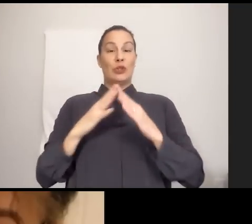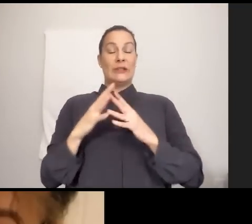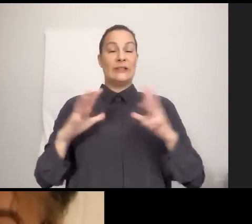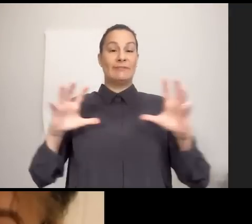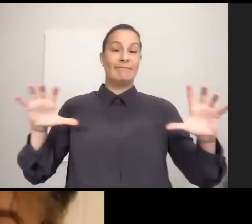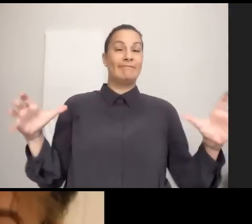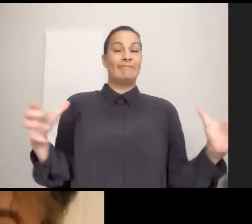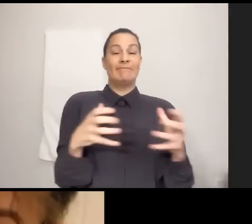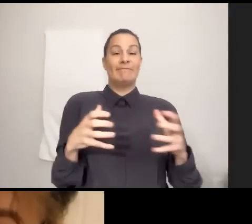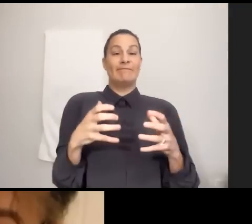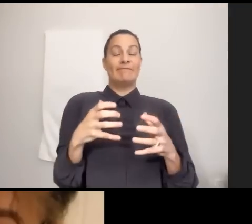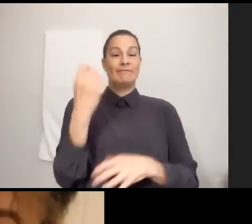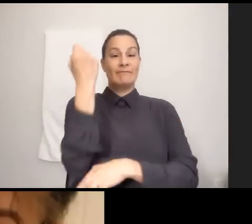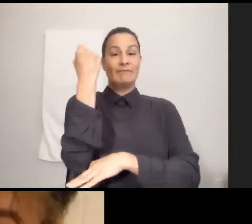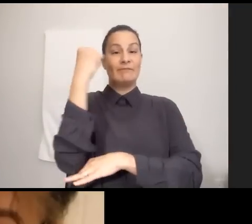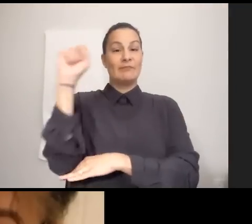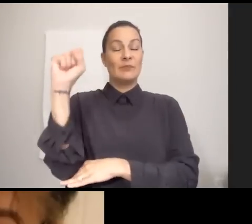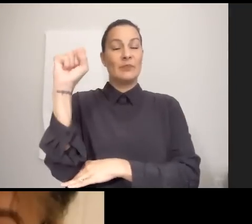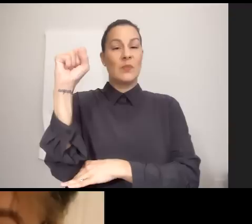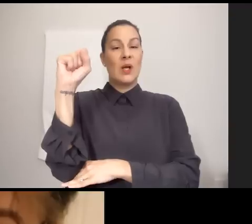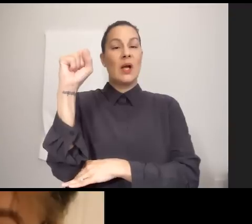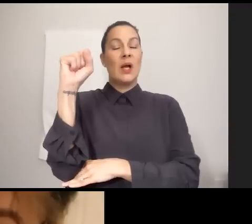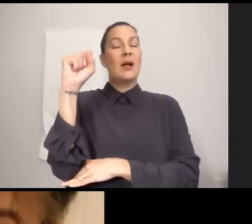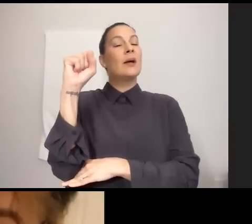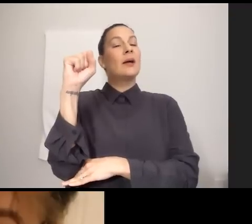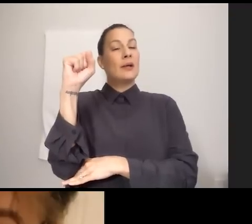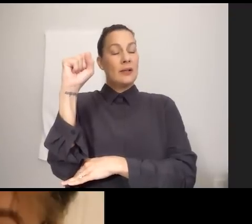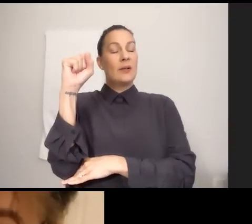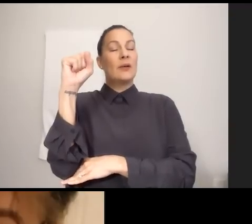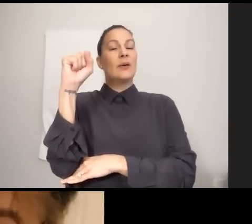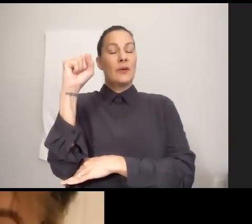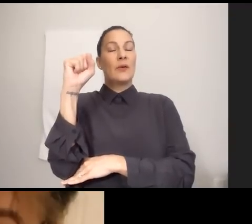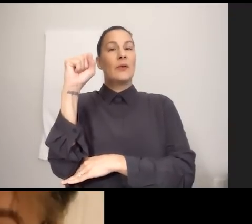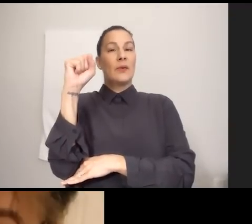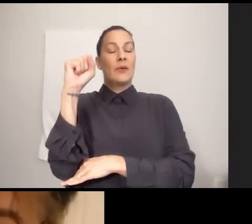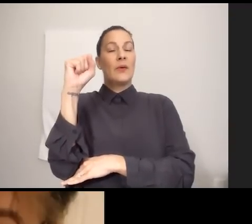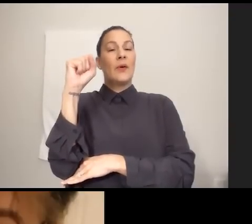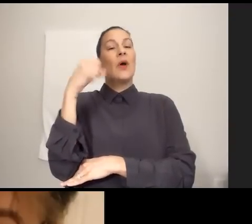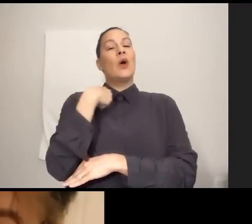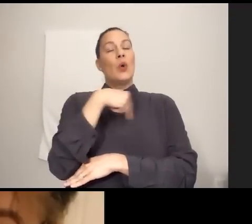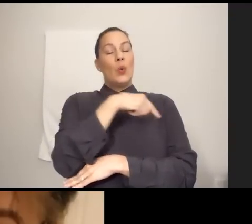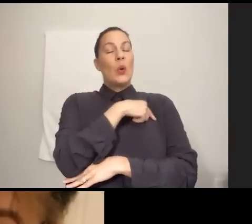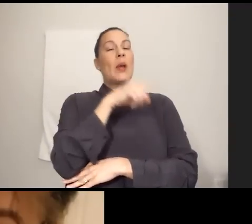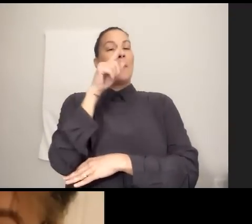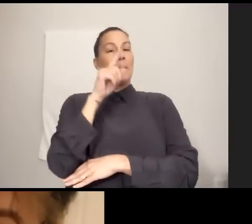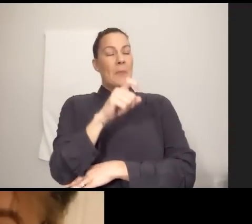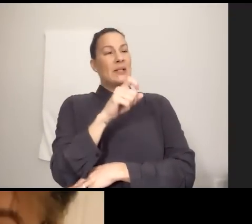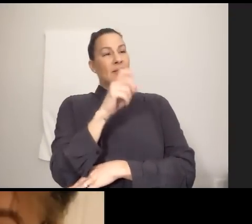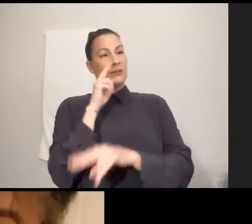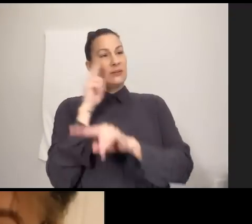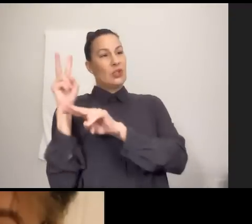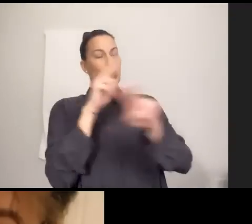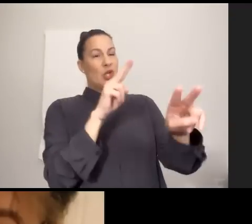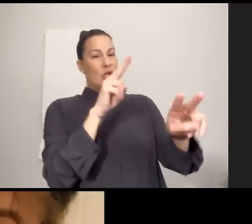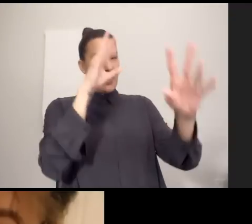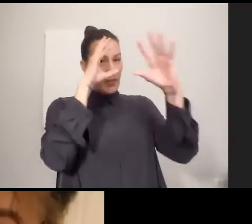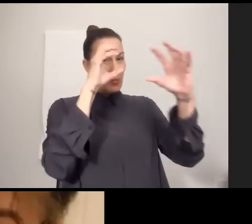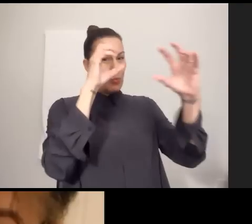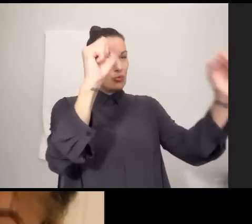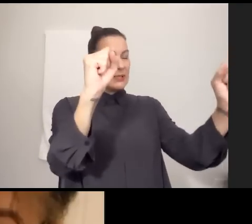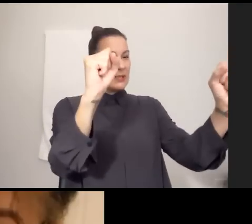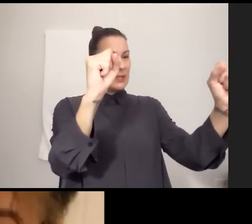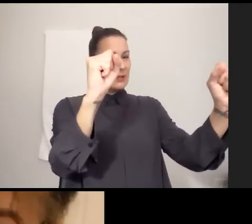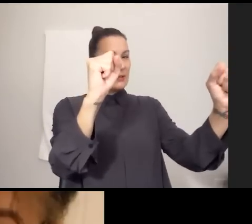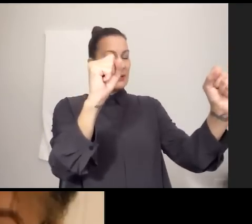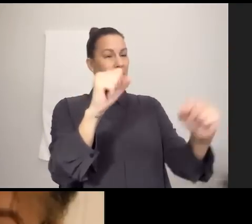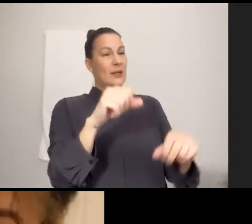more than just our collective rage at the white supremacist in office. Our commitment to throwing down for one another must